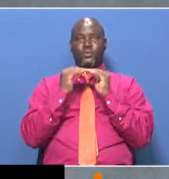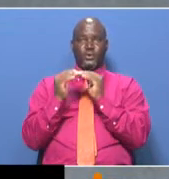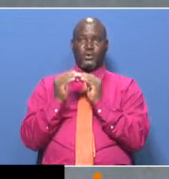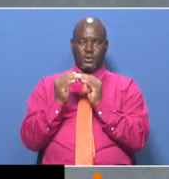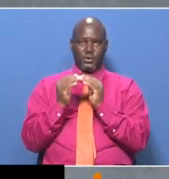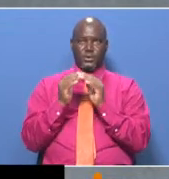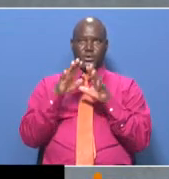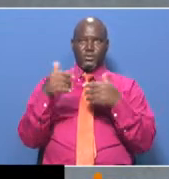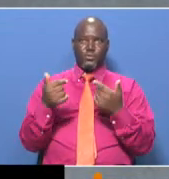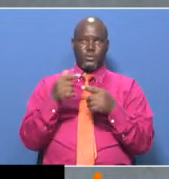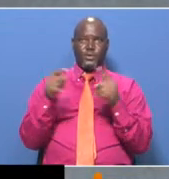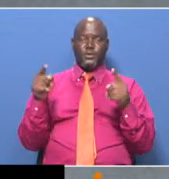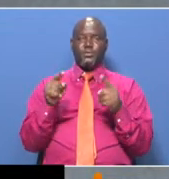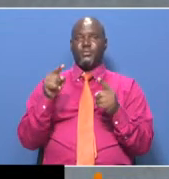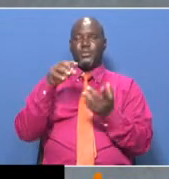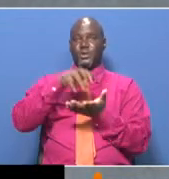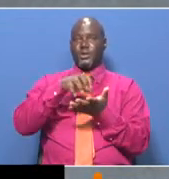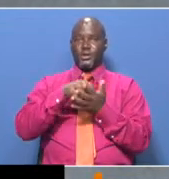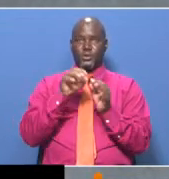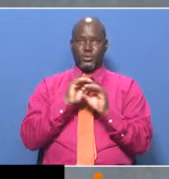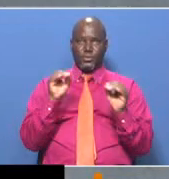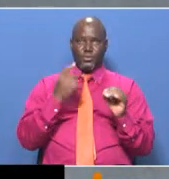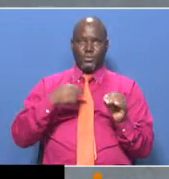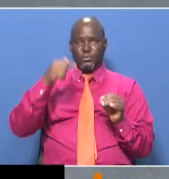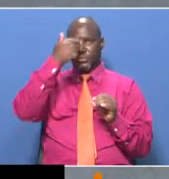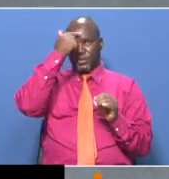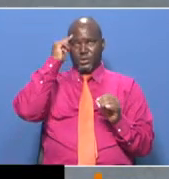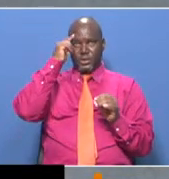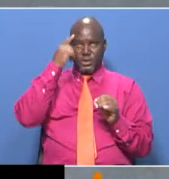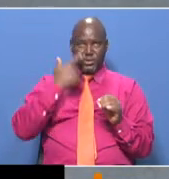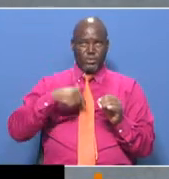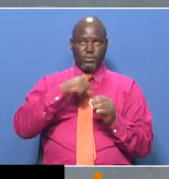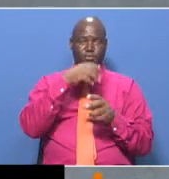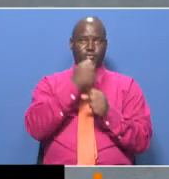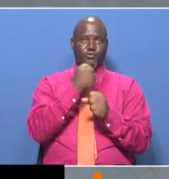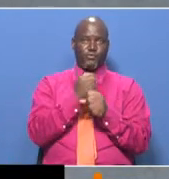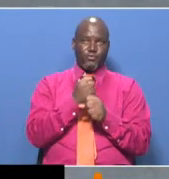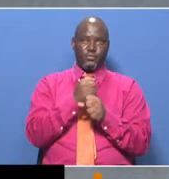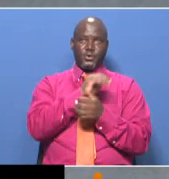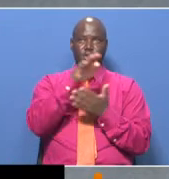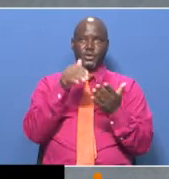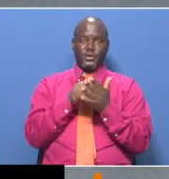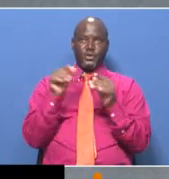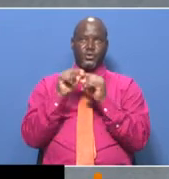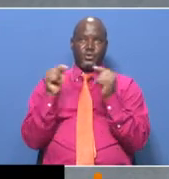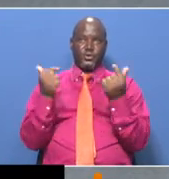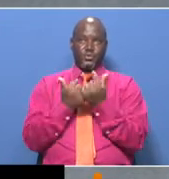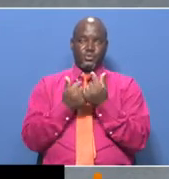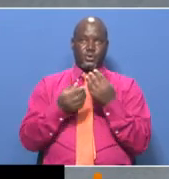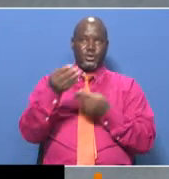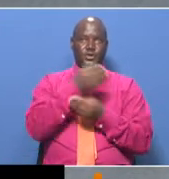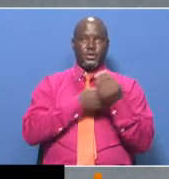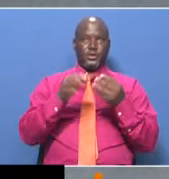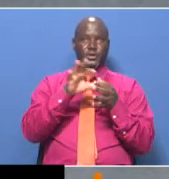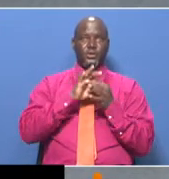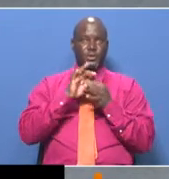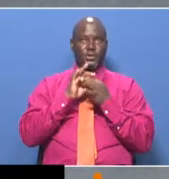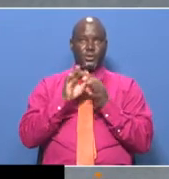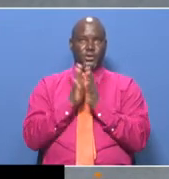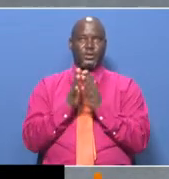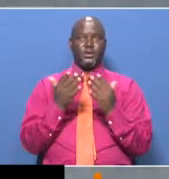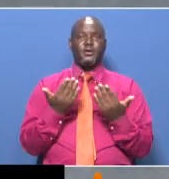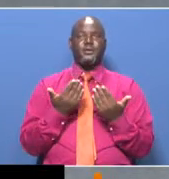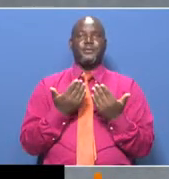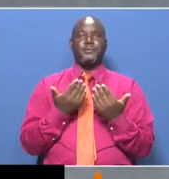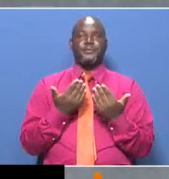country. However, this was not the case because the formation of the Central Organization of Trade Unions